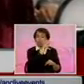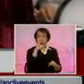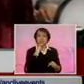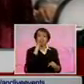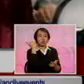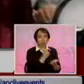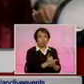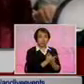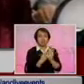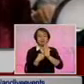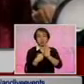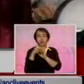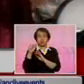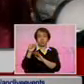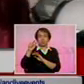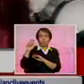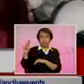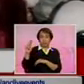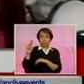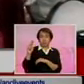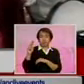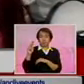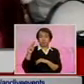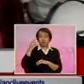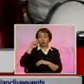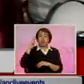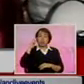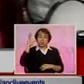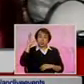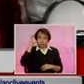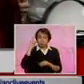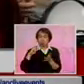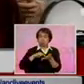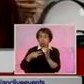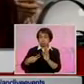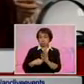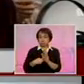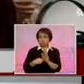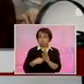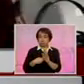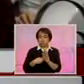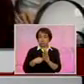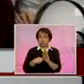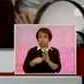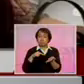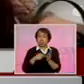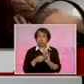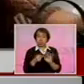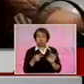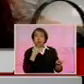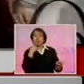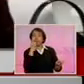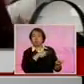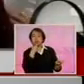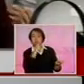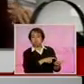release of the statement of assets and liabilities of the Chief Justice, then the subpoena is defeated, Your Honor. May